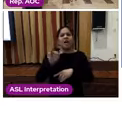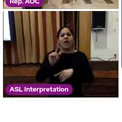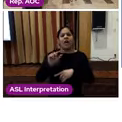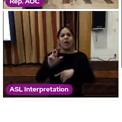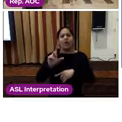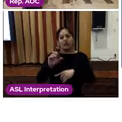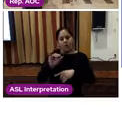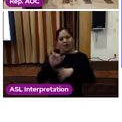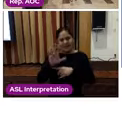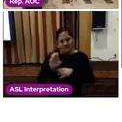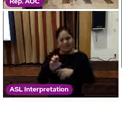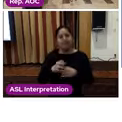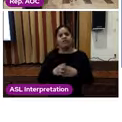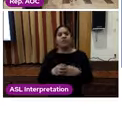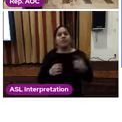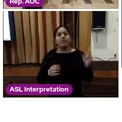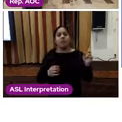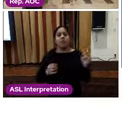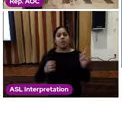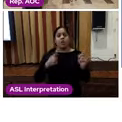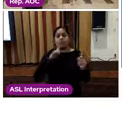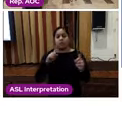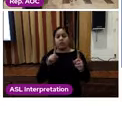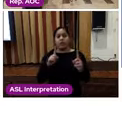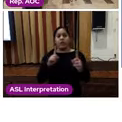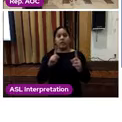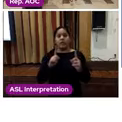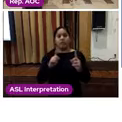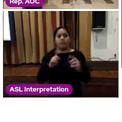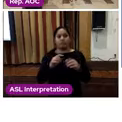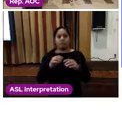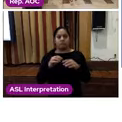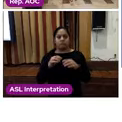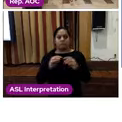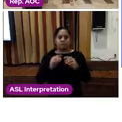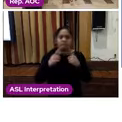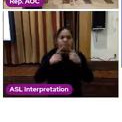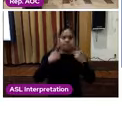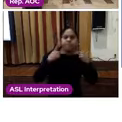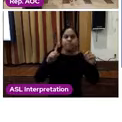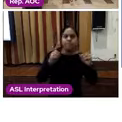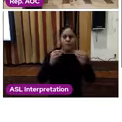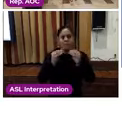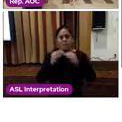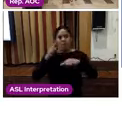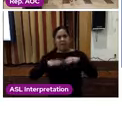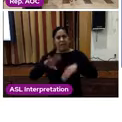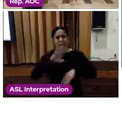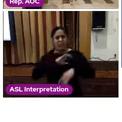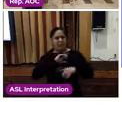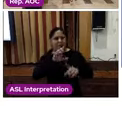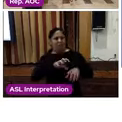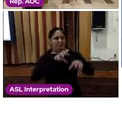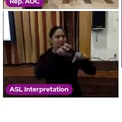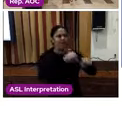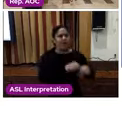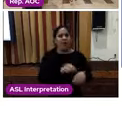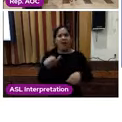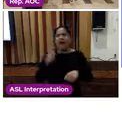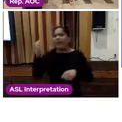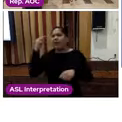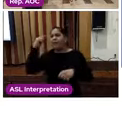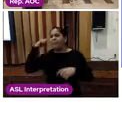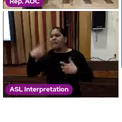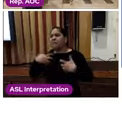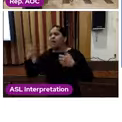effective than any other mental health, policing, any public policy intervention that we